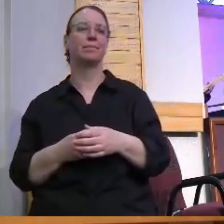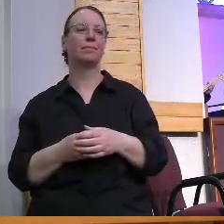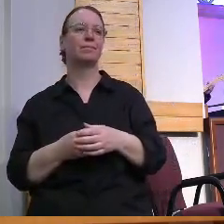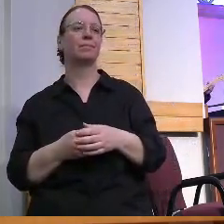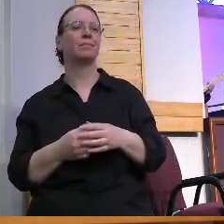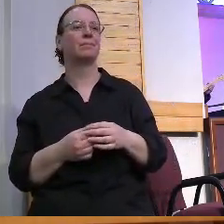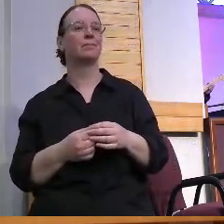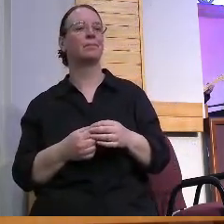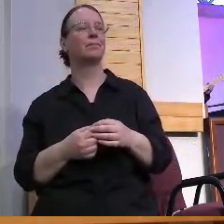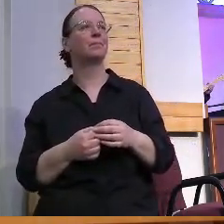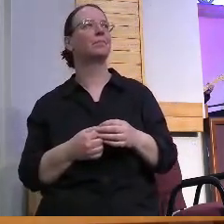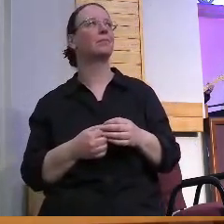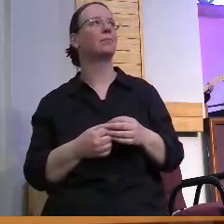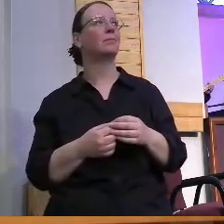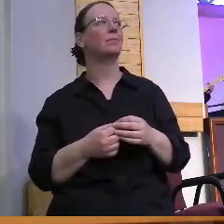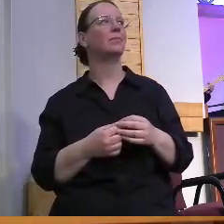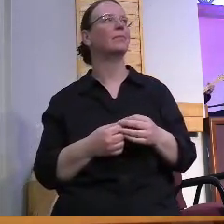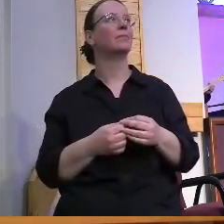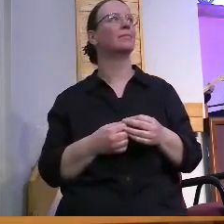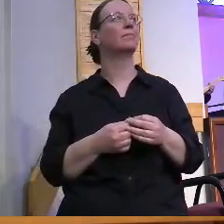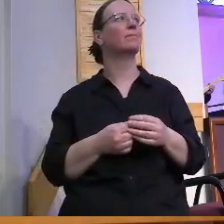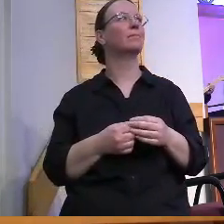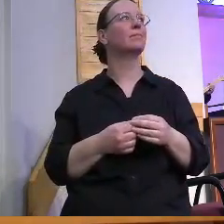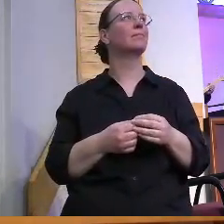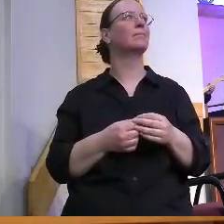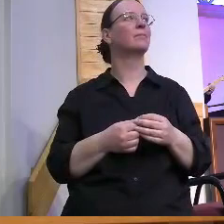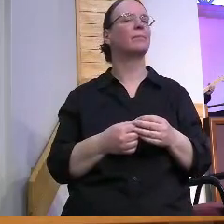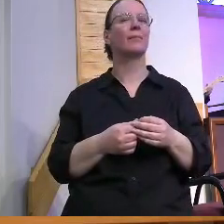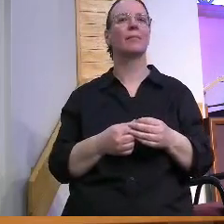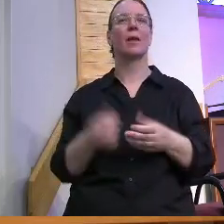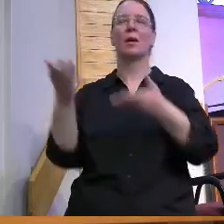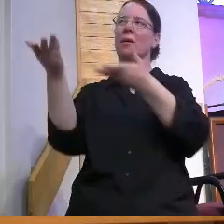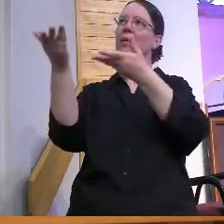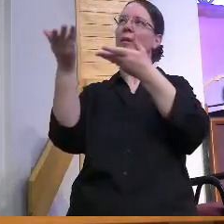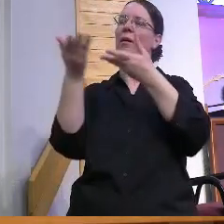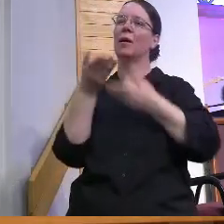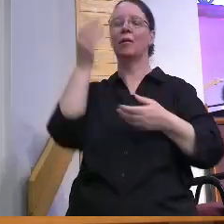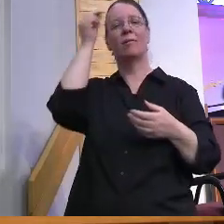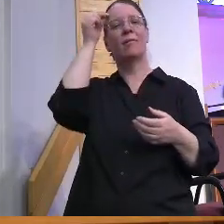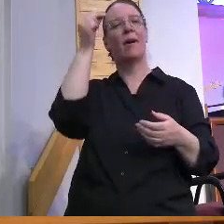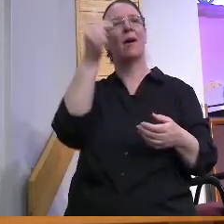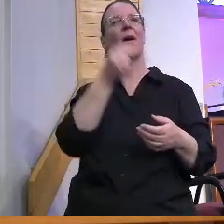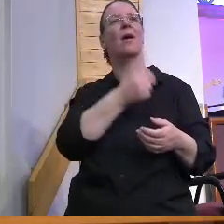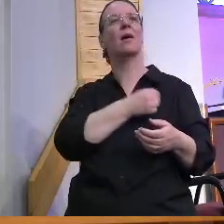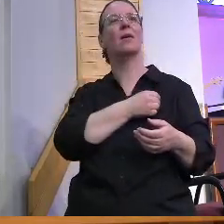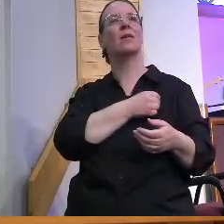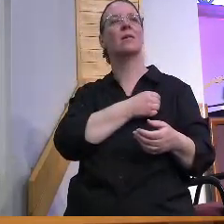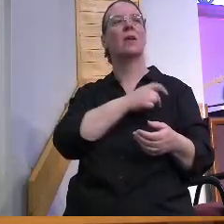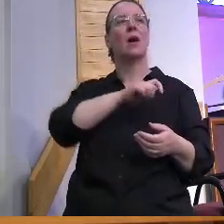life. You can get back on the right path today. Give me faith, yes. Give me